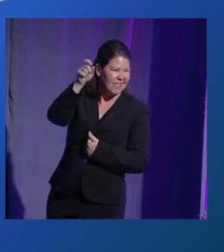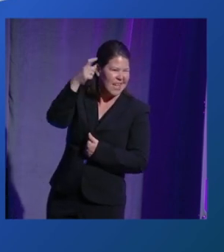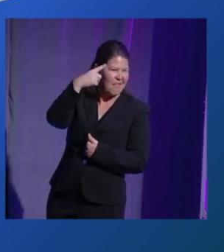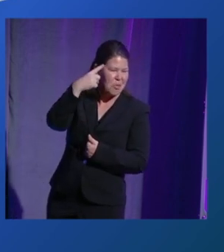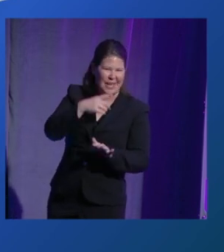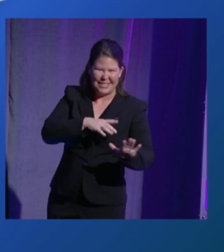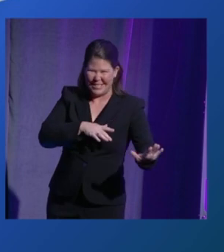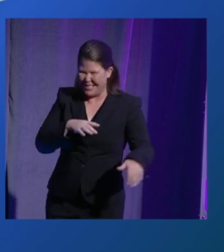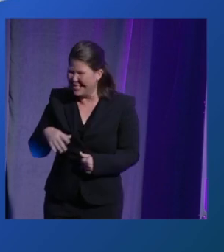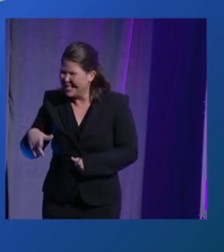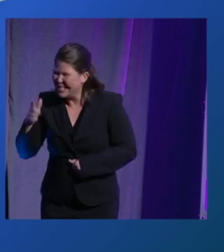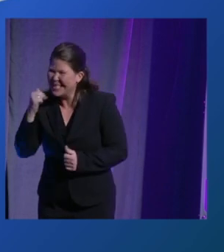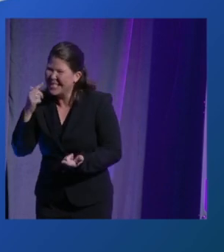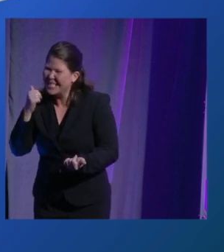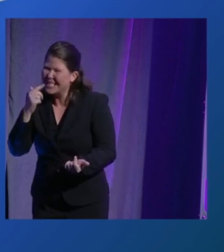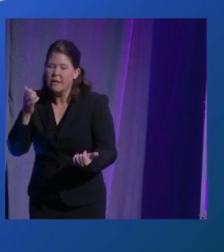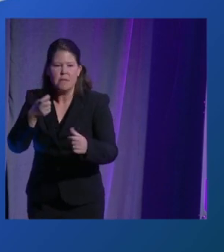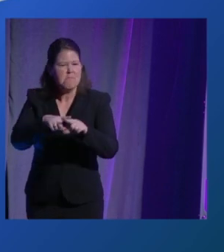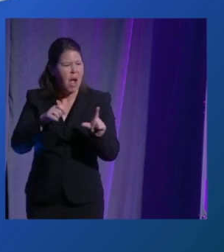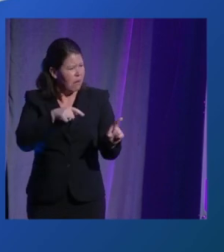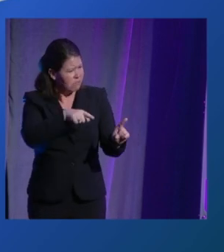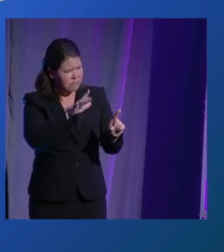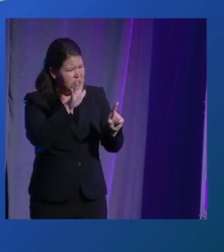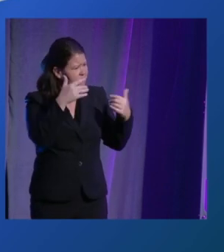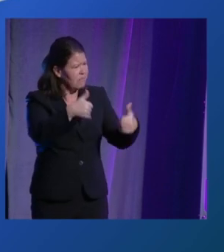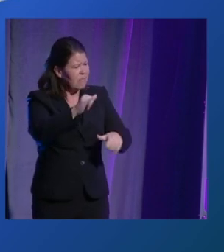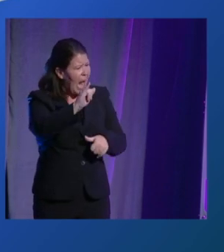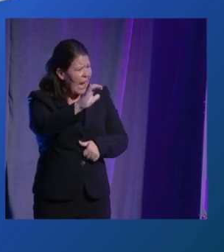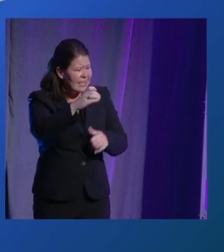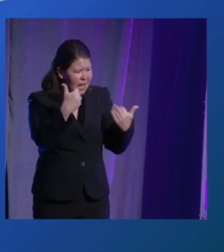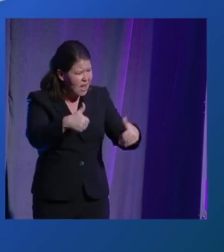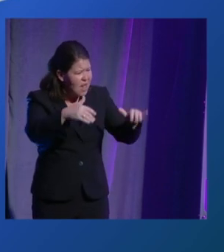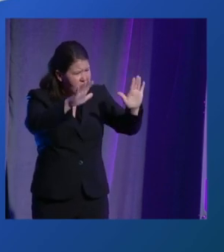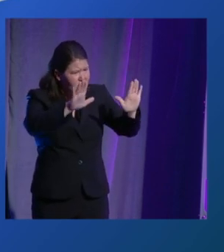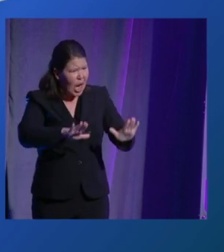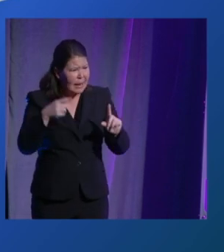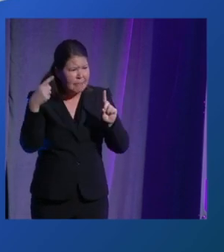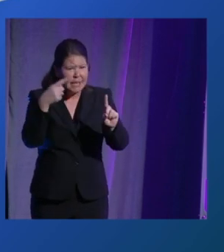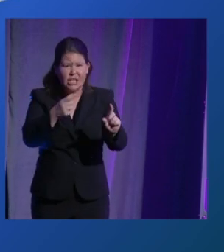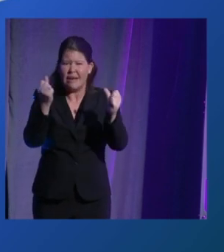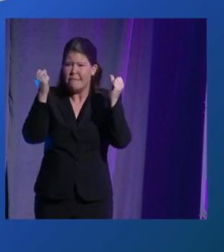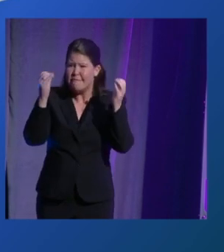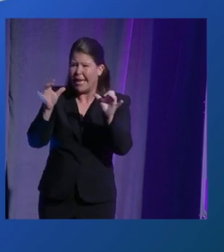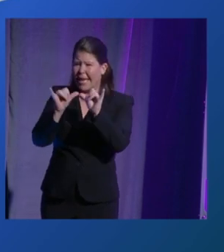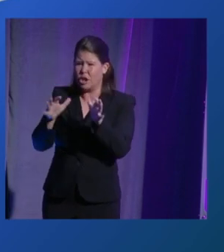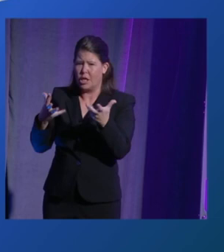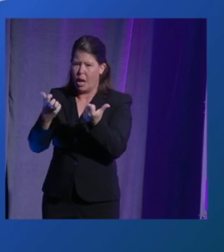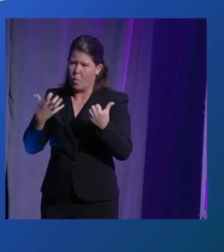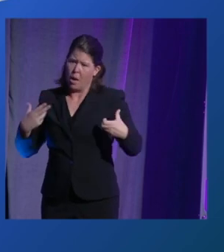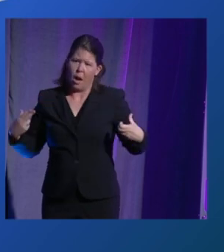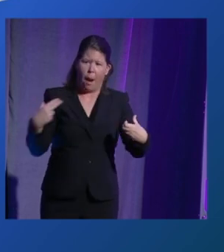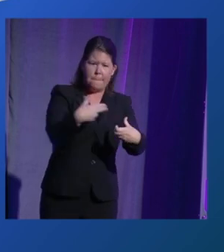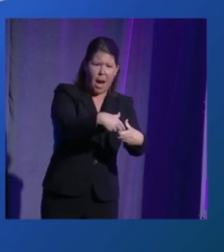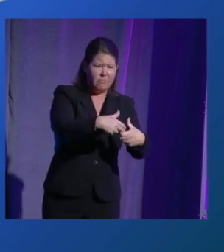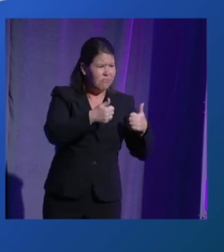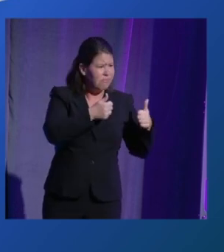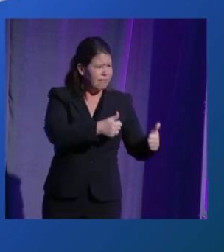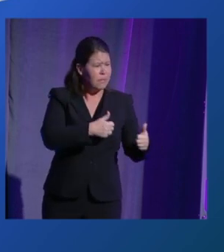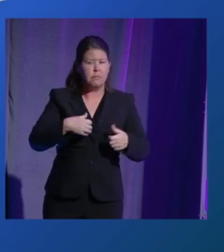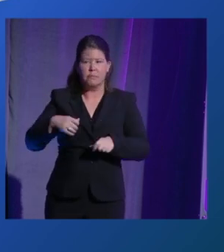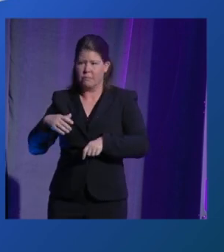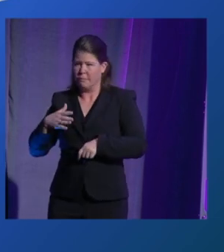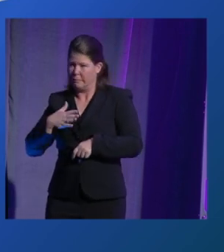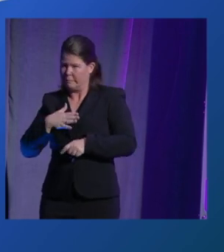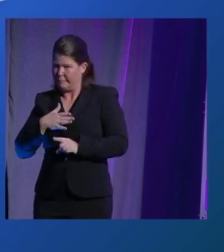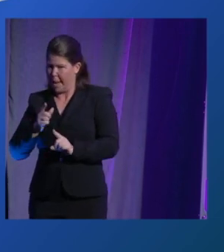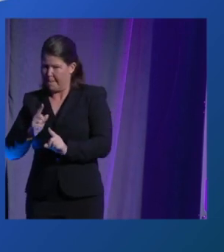know it's it is you have a great Mission and that attracts a lot of Engineers who want to come work for you and other related agencies but you get my point right we're all fishing in